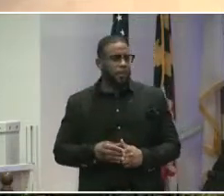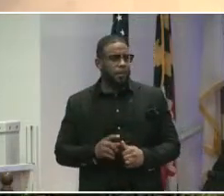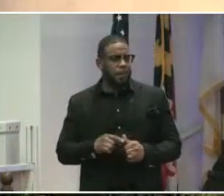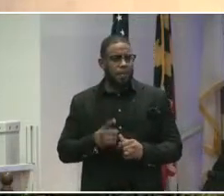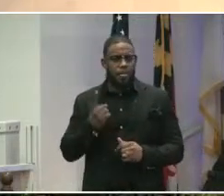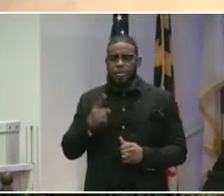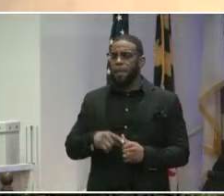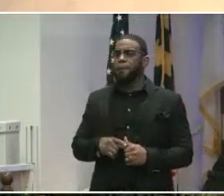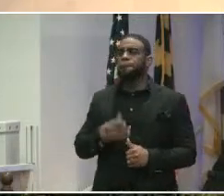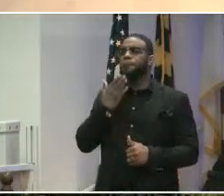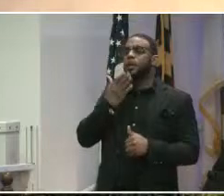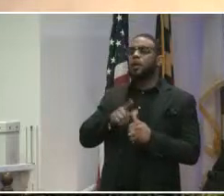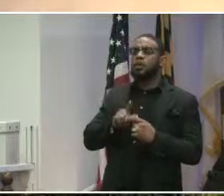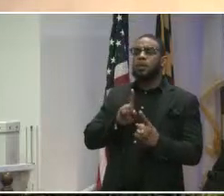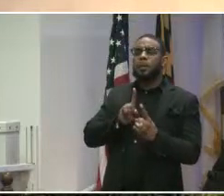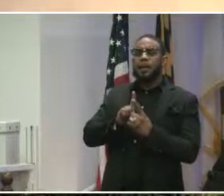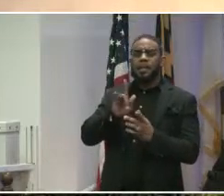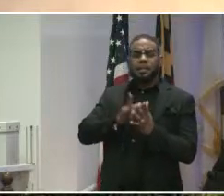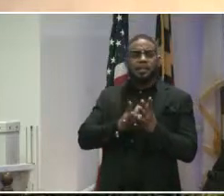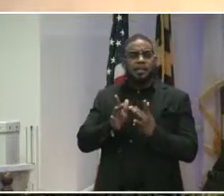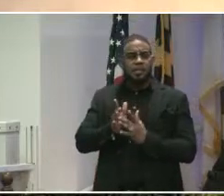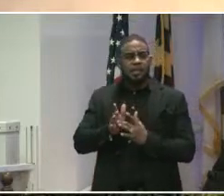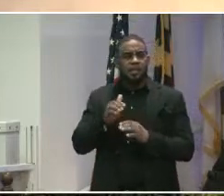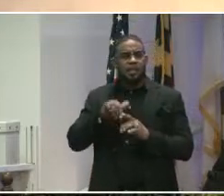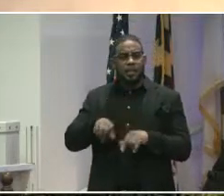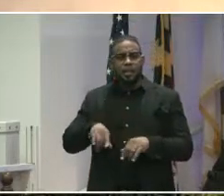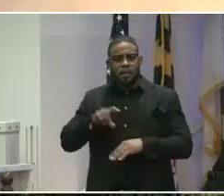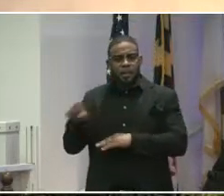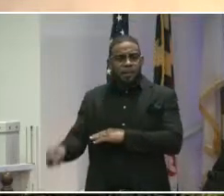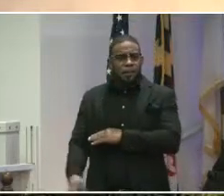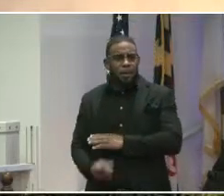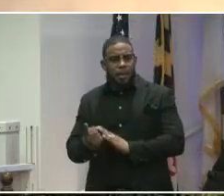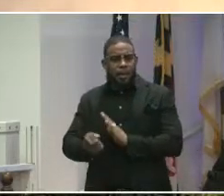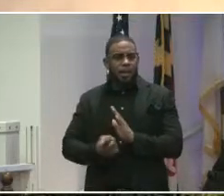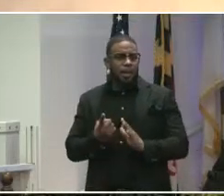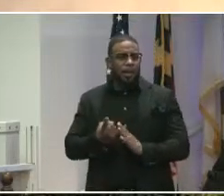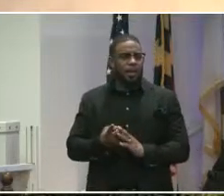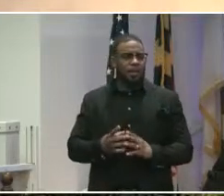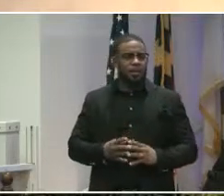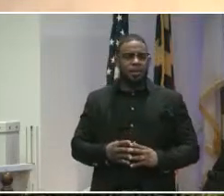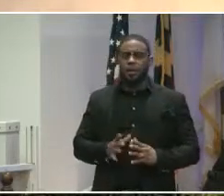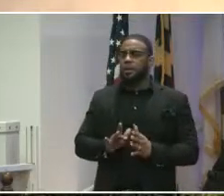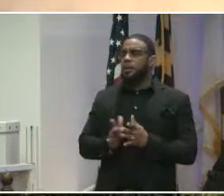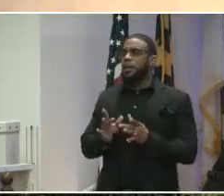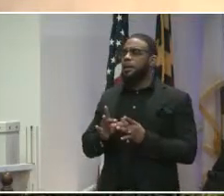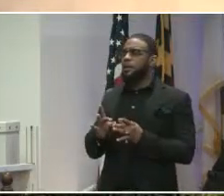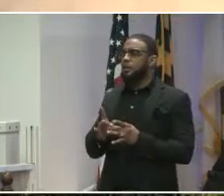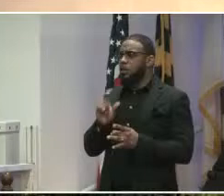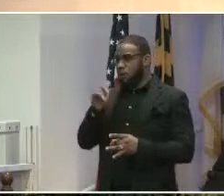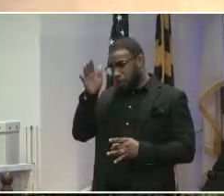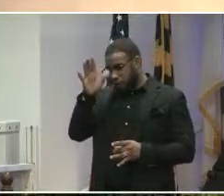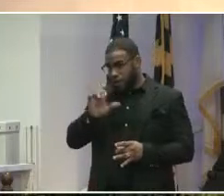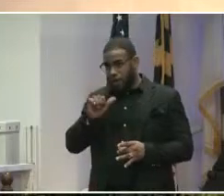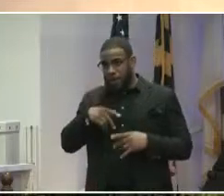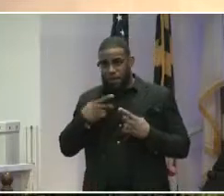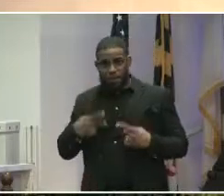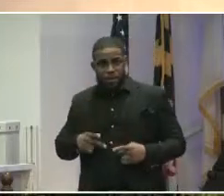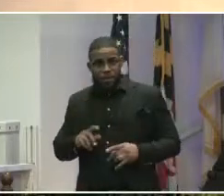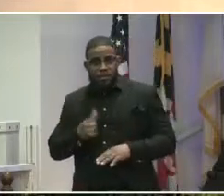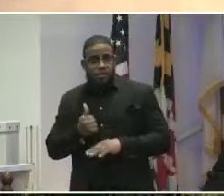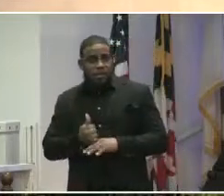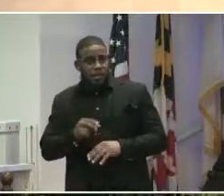Point number one. It's good to meet Jesus in the midnight hour. The Bible says there was a man of the Pharisee